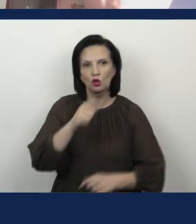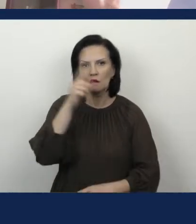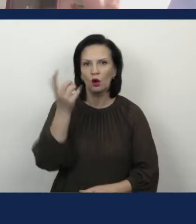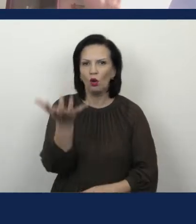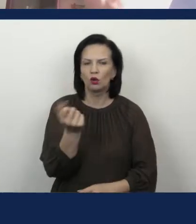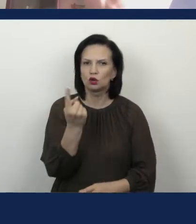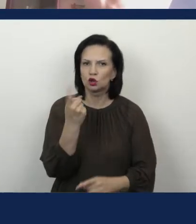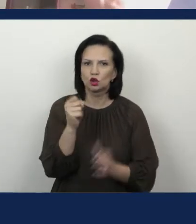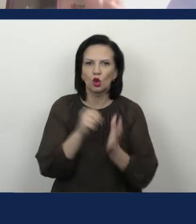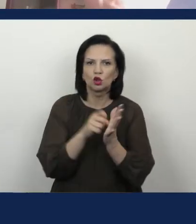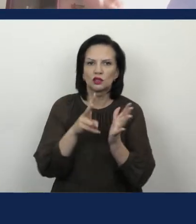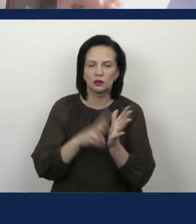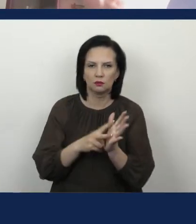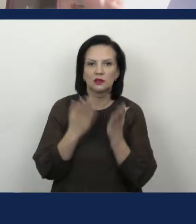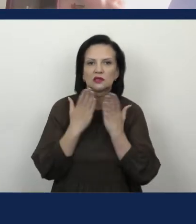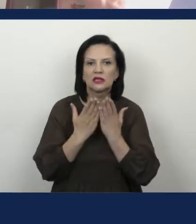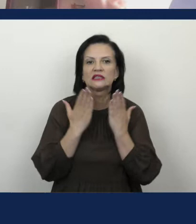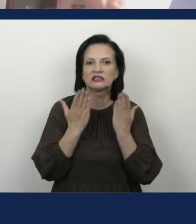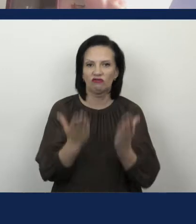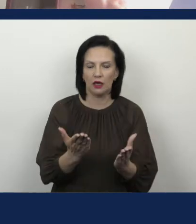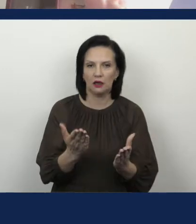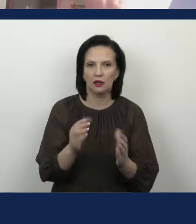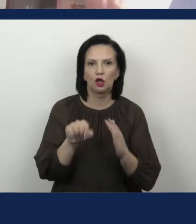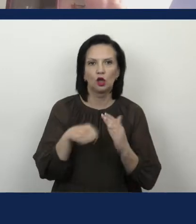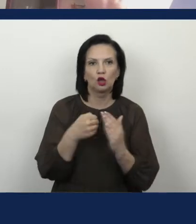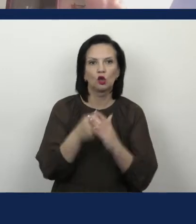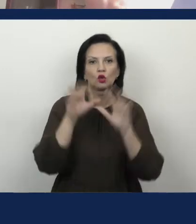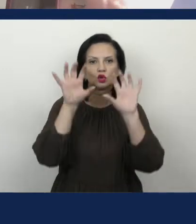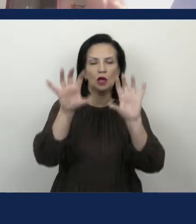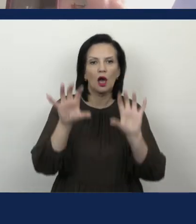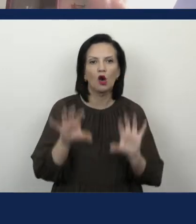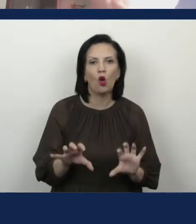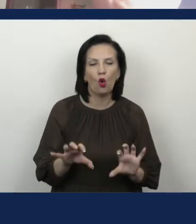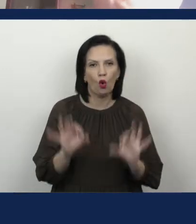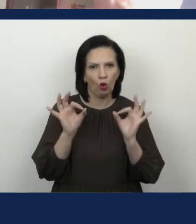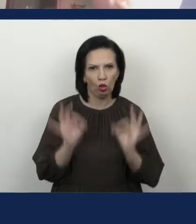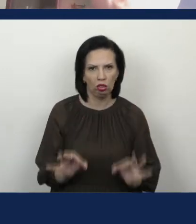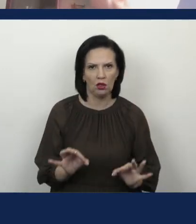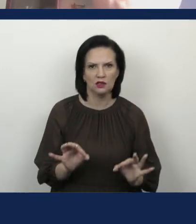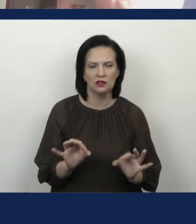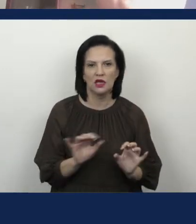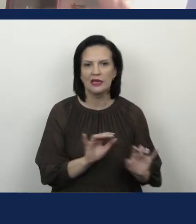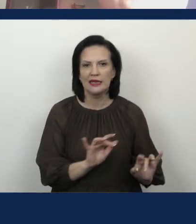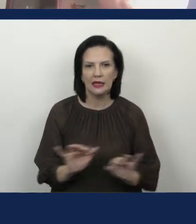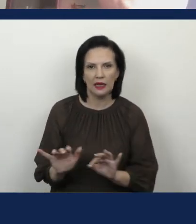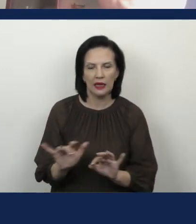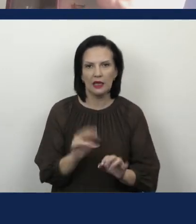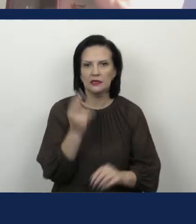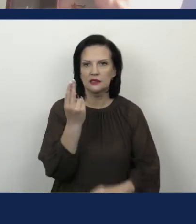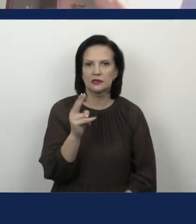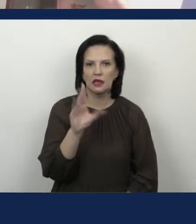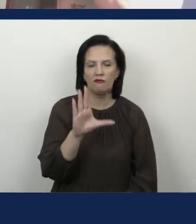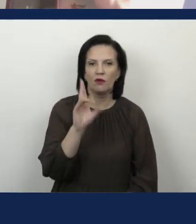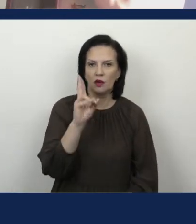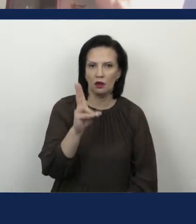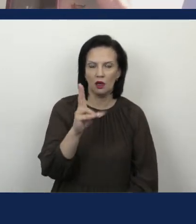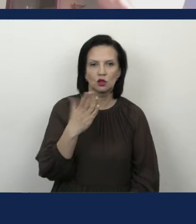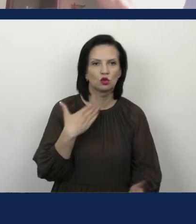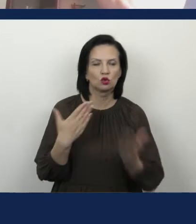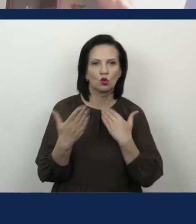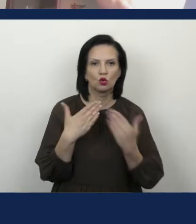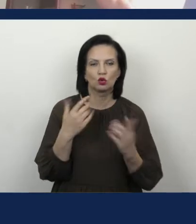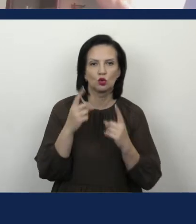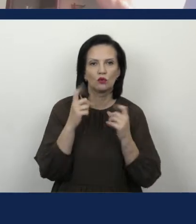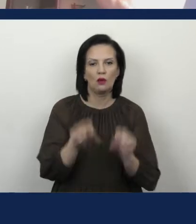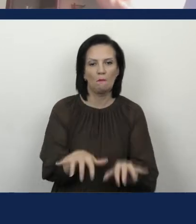117 complaints regarding lawfulness of a Central Electoral Commission's